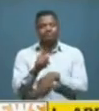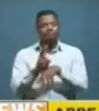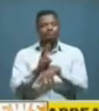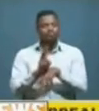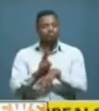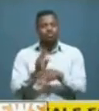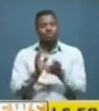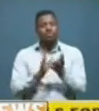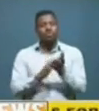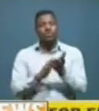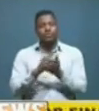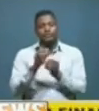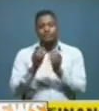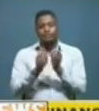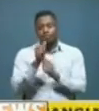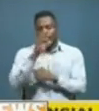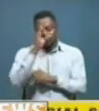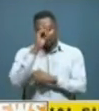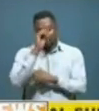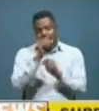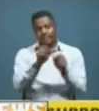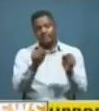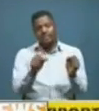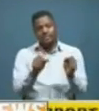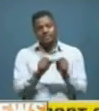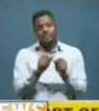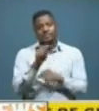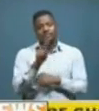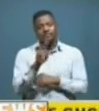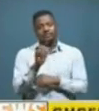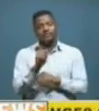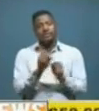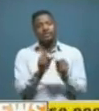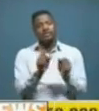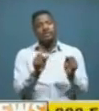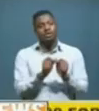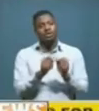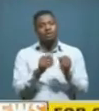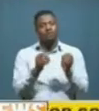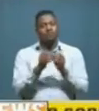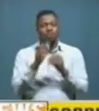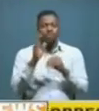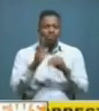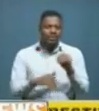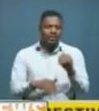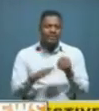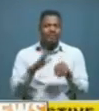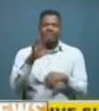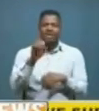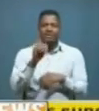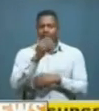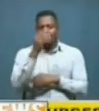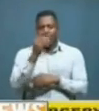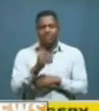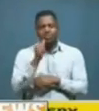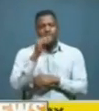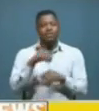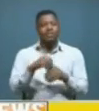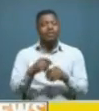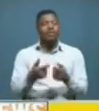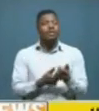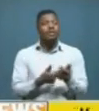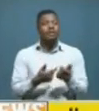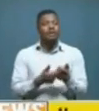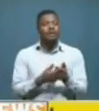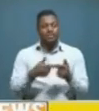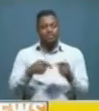the male-dominated TVET areas. We have more than 50% women in Ghana, and